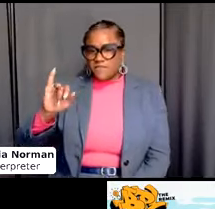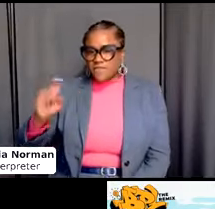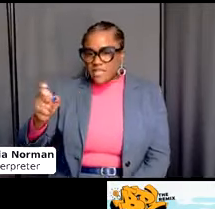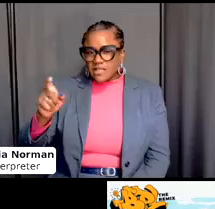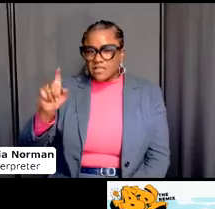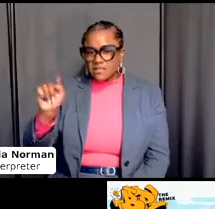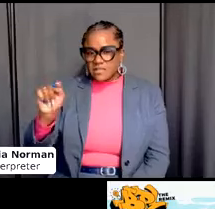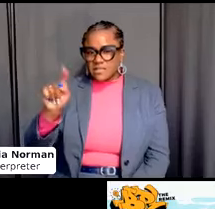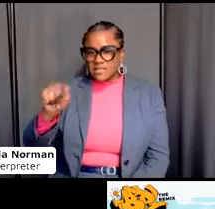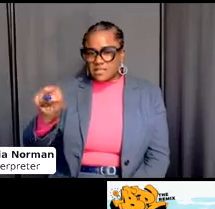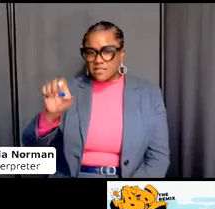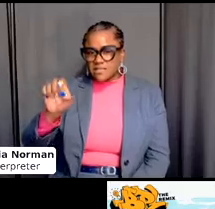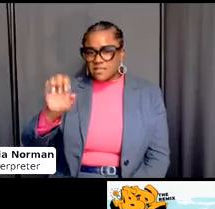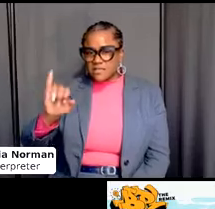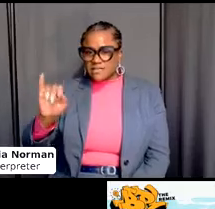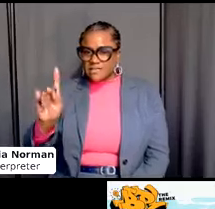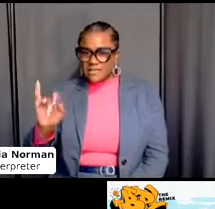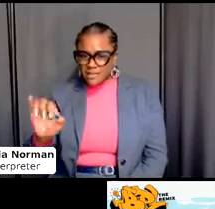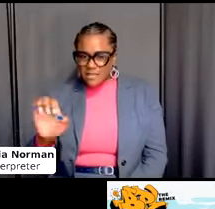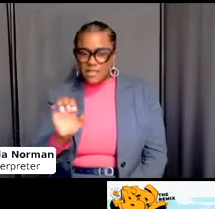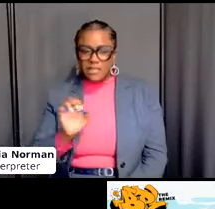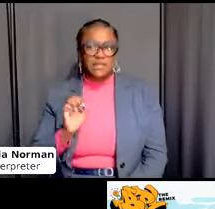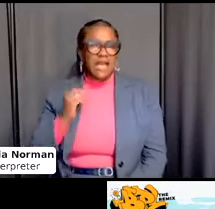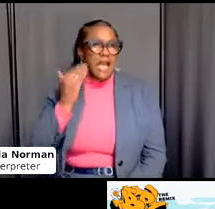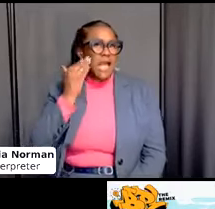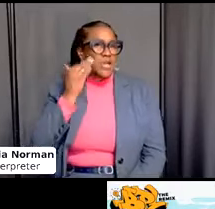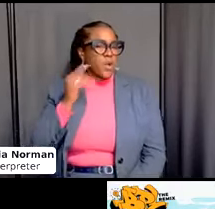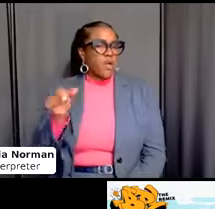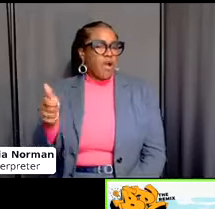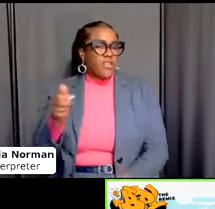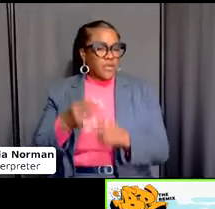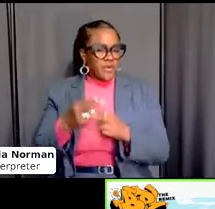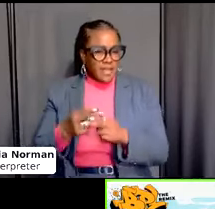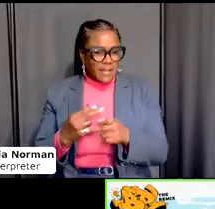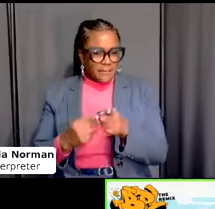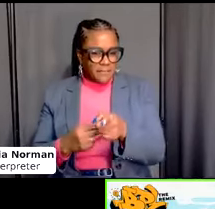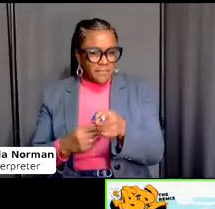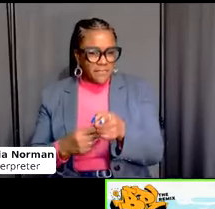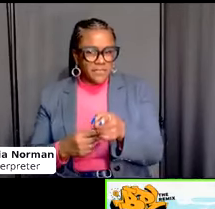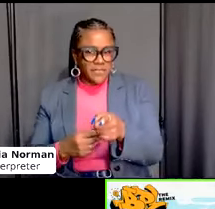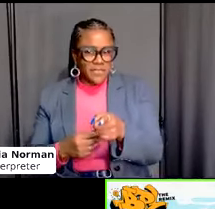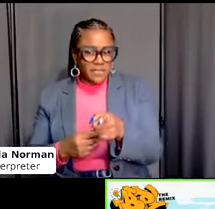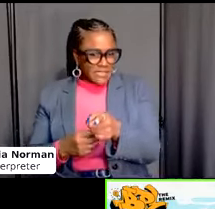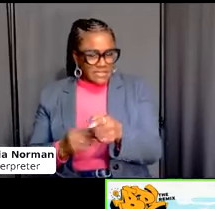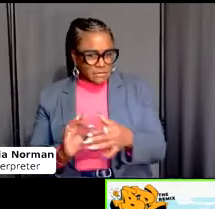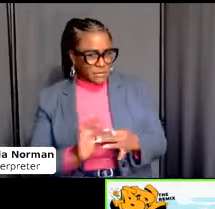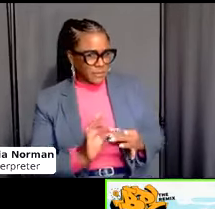or have, I know I messed up his name. Take a shame.